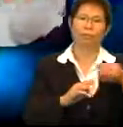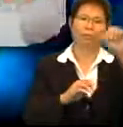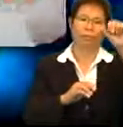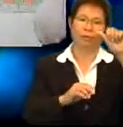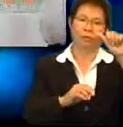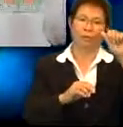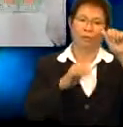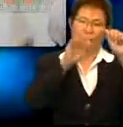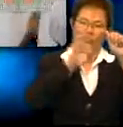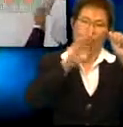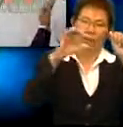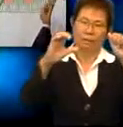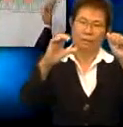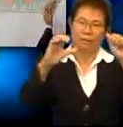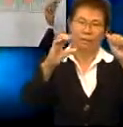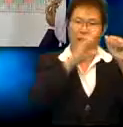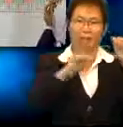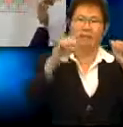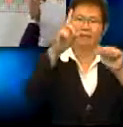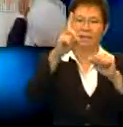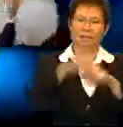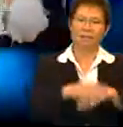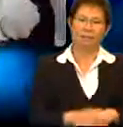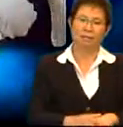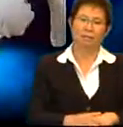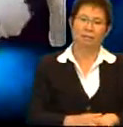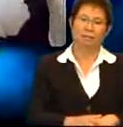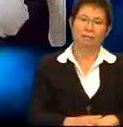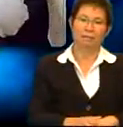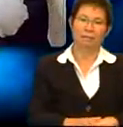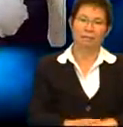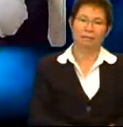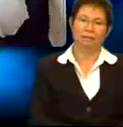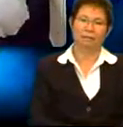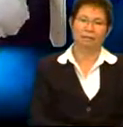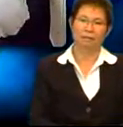Label the 4 points A, B, C, and D.